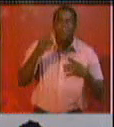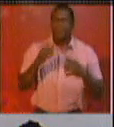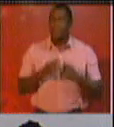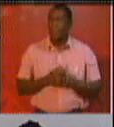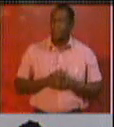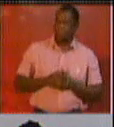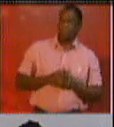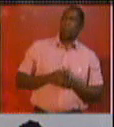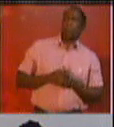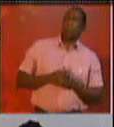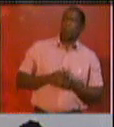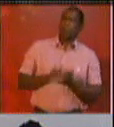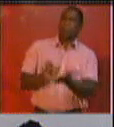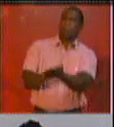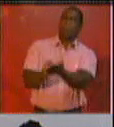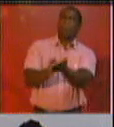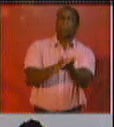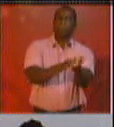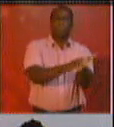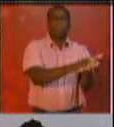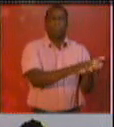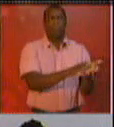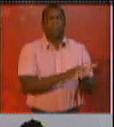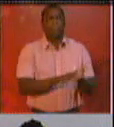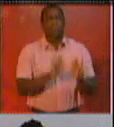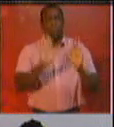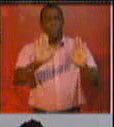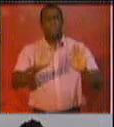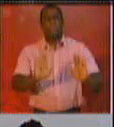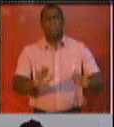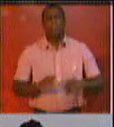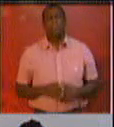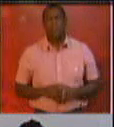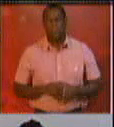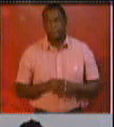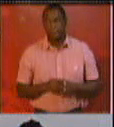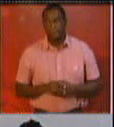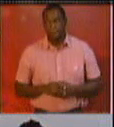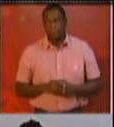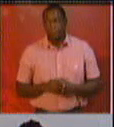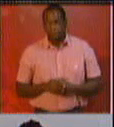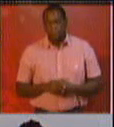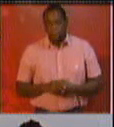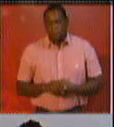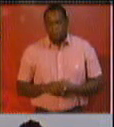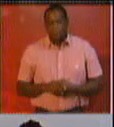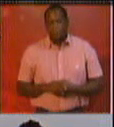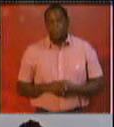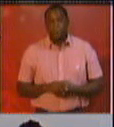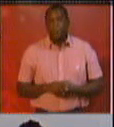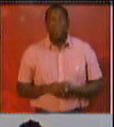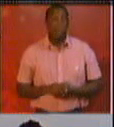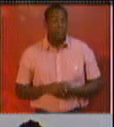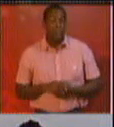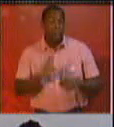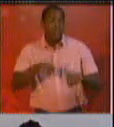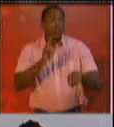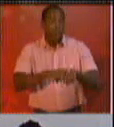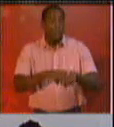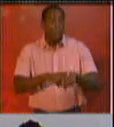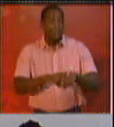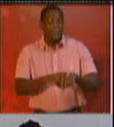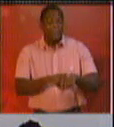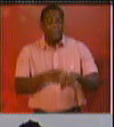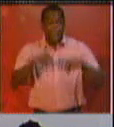so thankful, and we hope that this continues. This would usually have been a bustling carnival season for us.